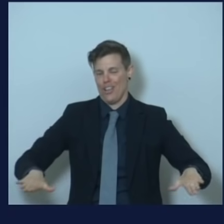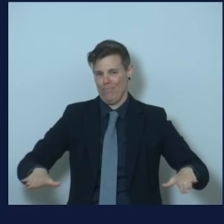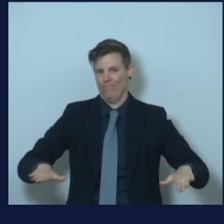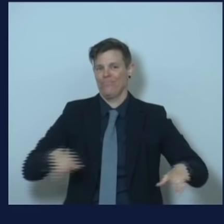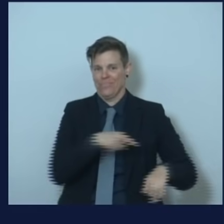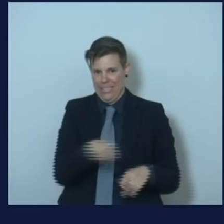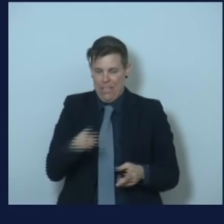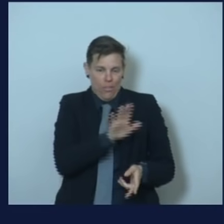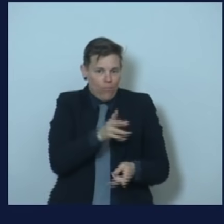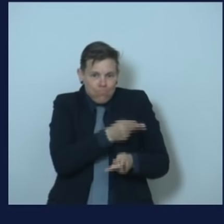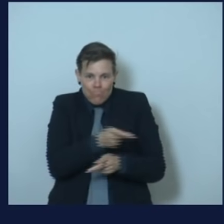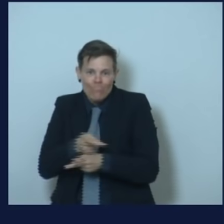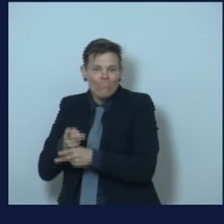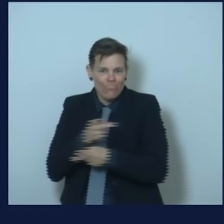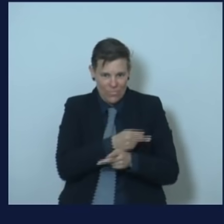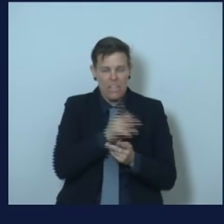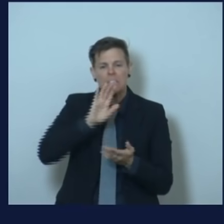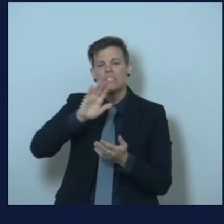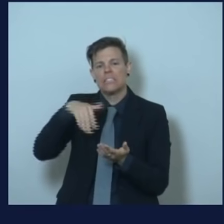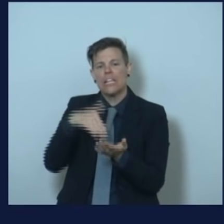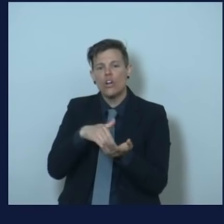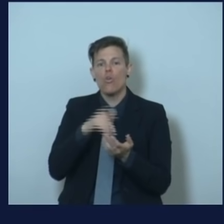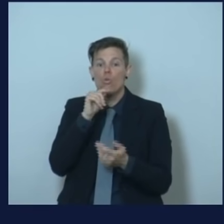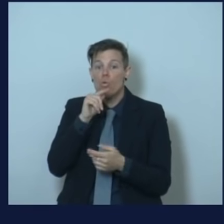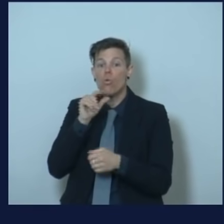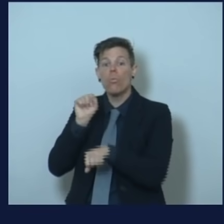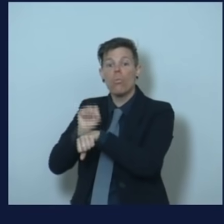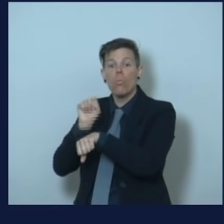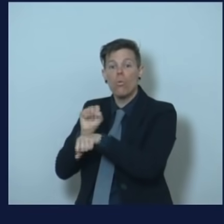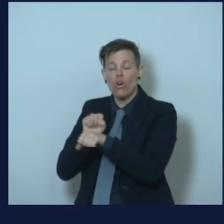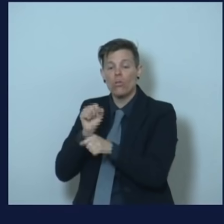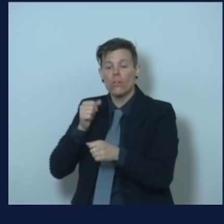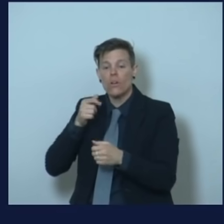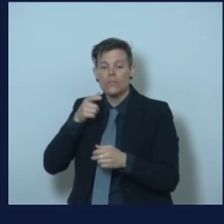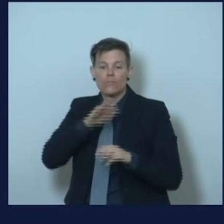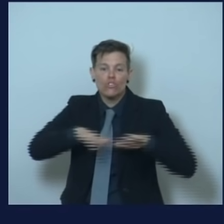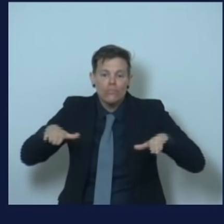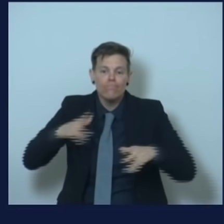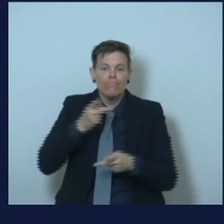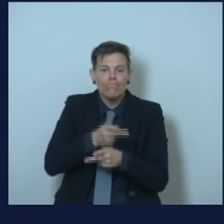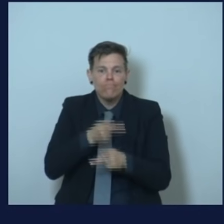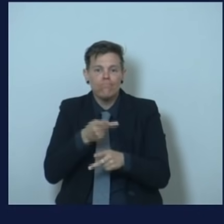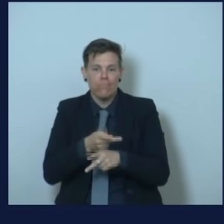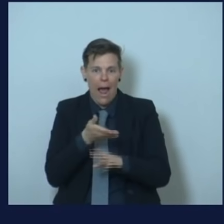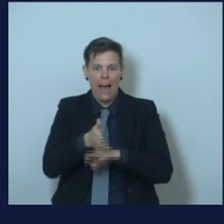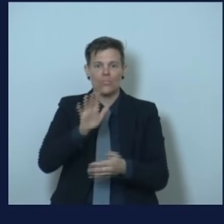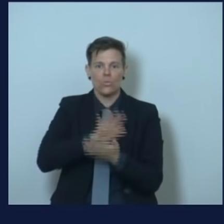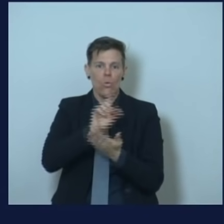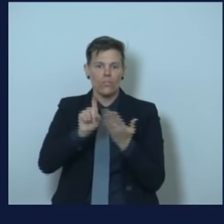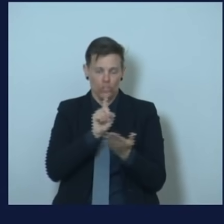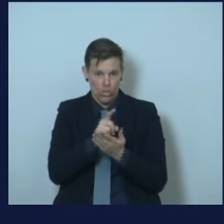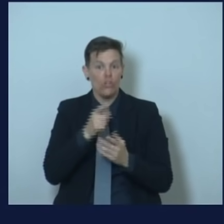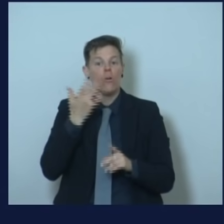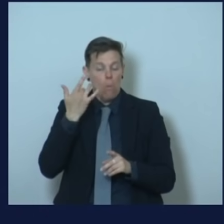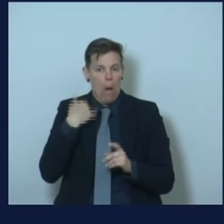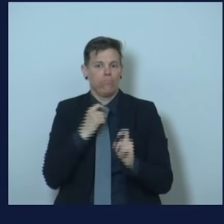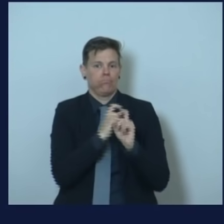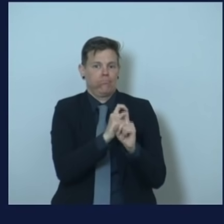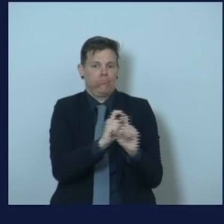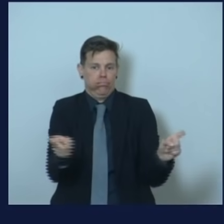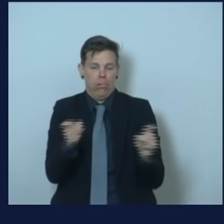care, child care center worker hazard pay. And remember early on, we required that a number